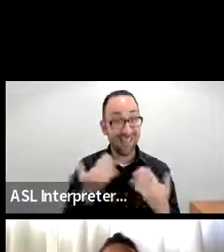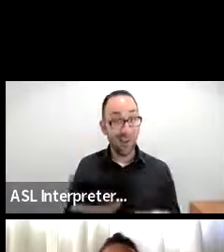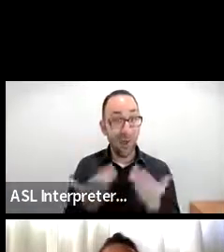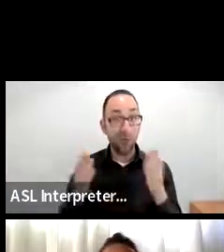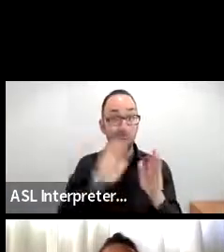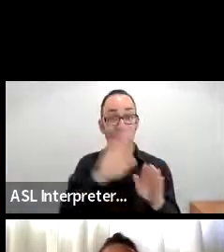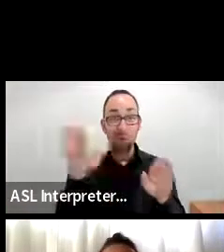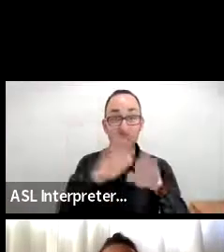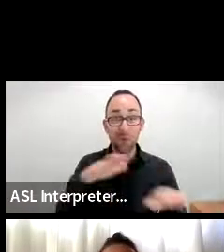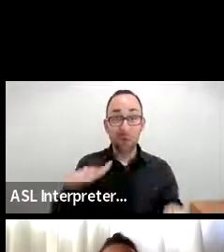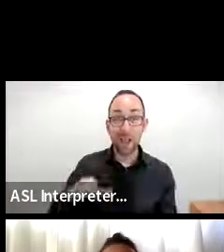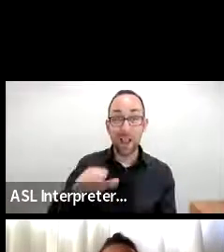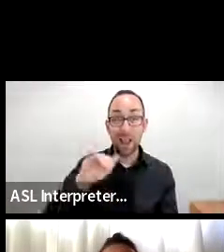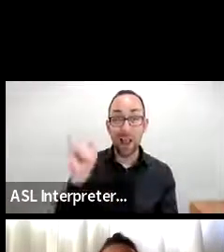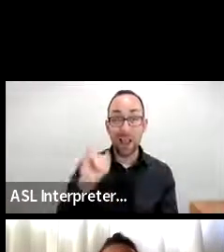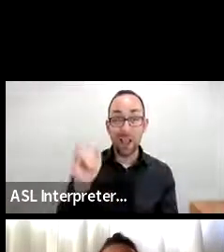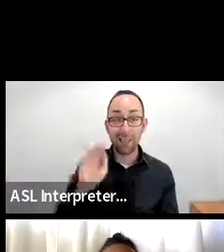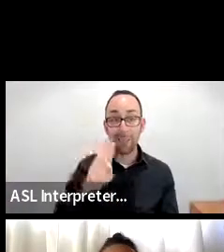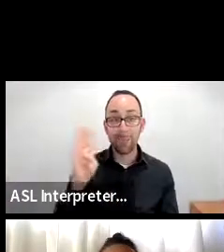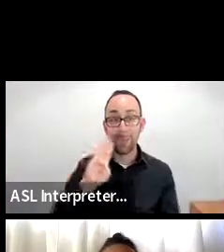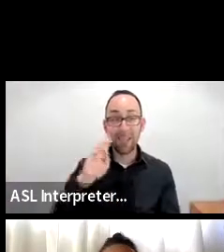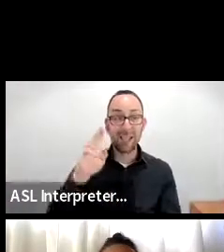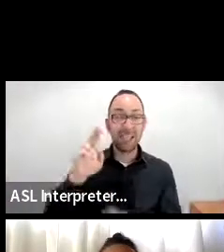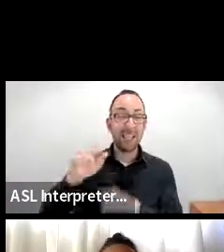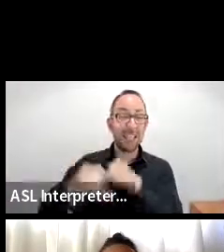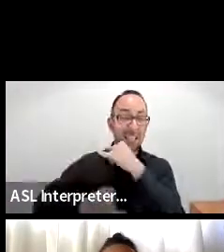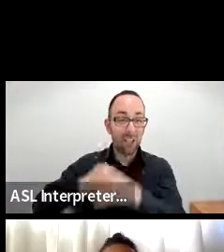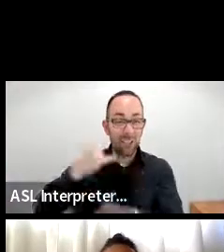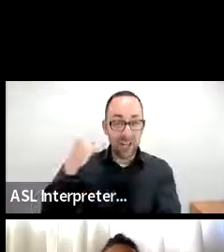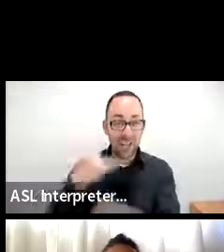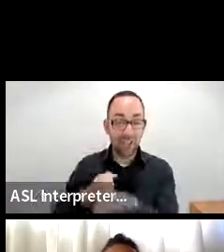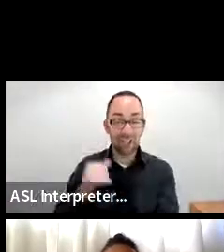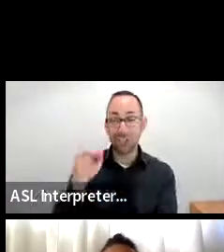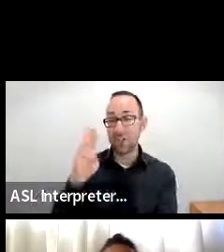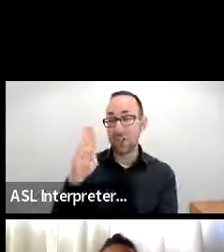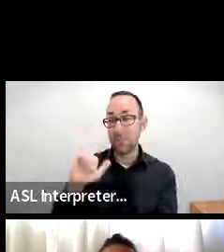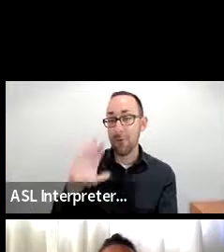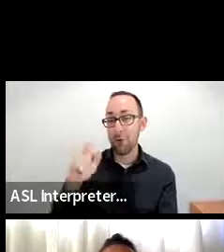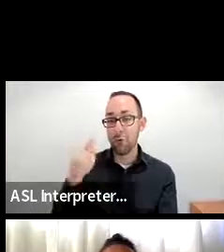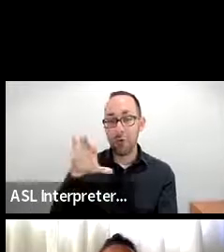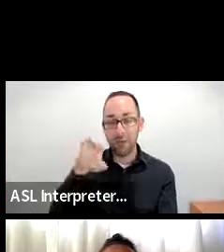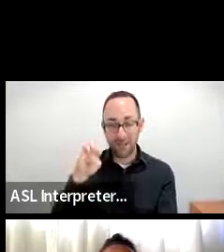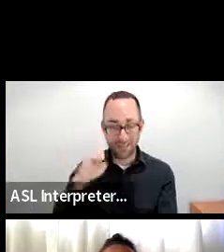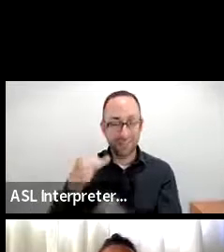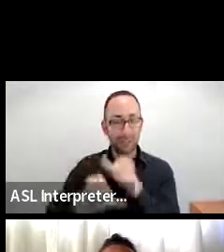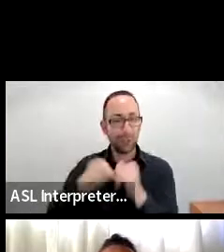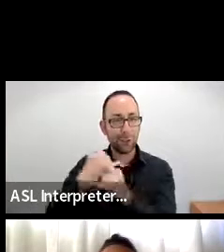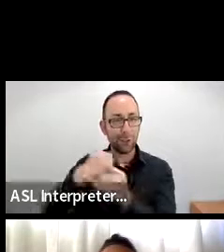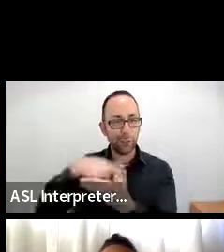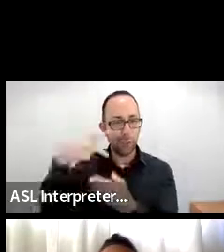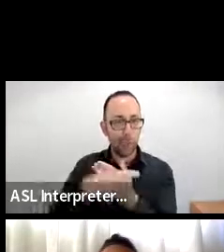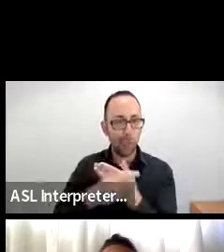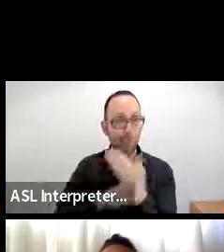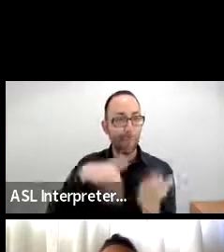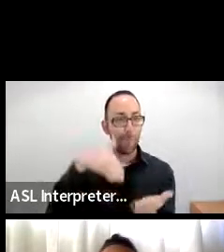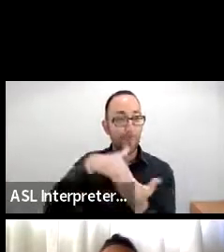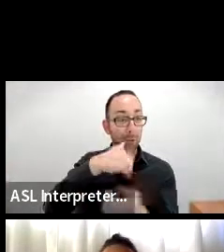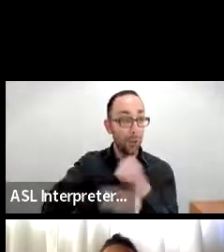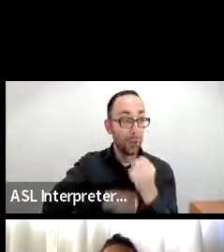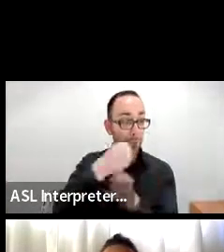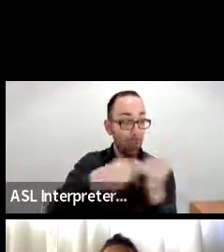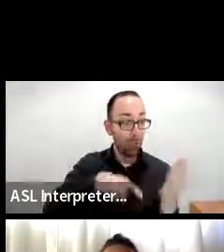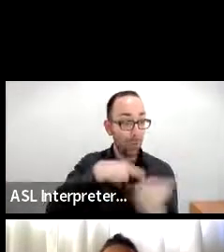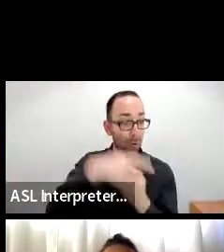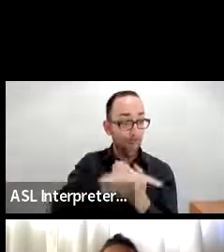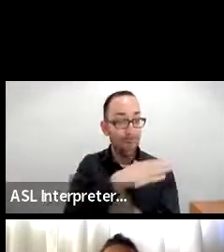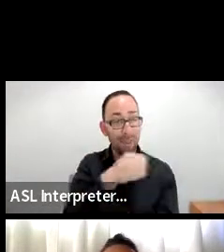an IB, International Baccalaureate, primary years program education, middle years program, and then eventually